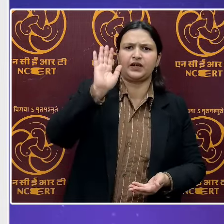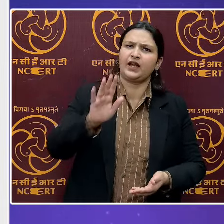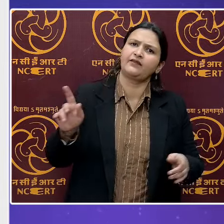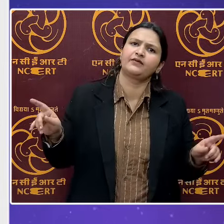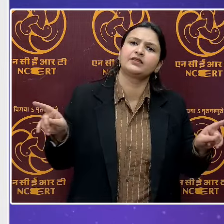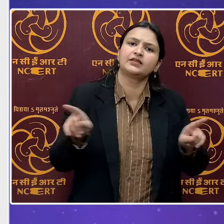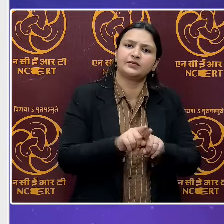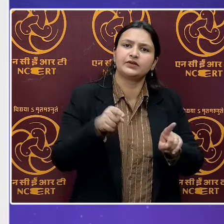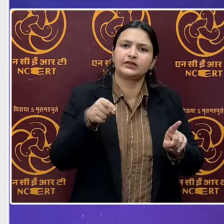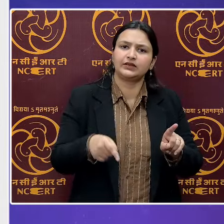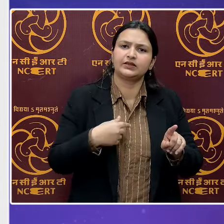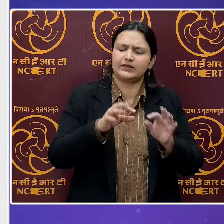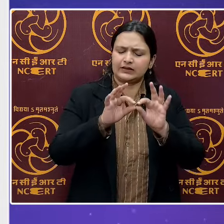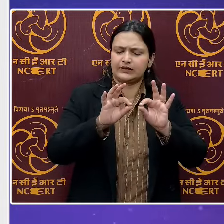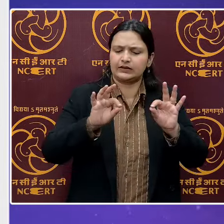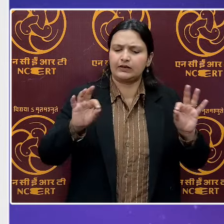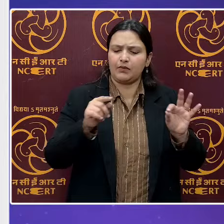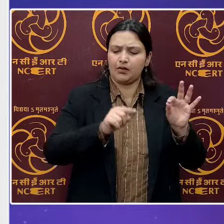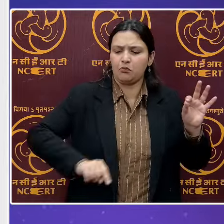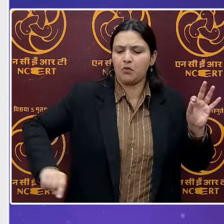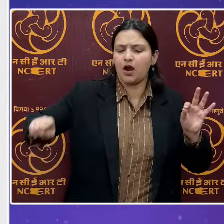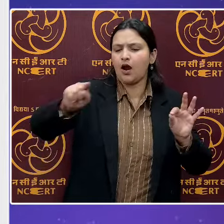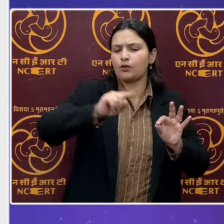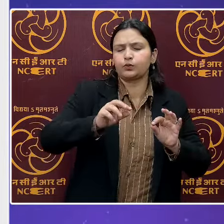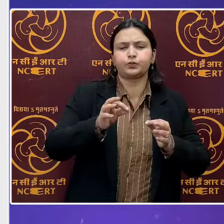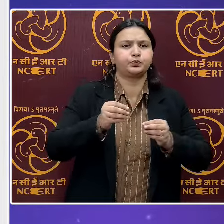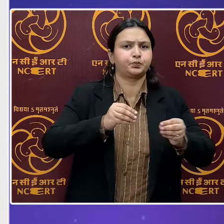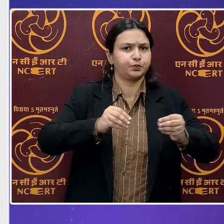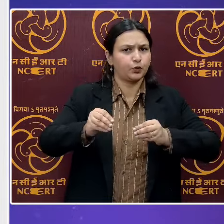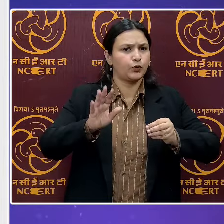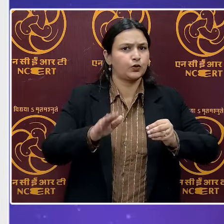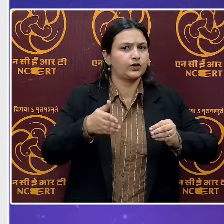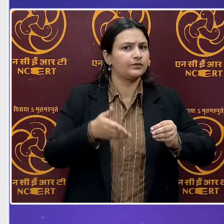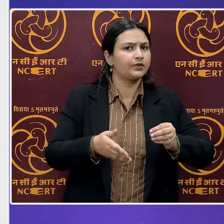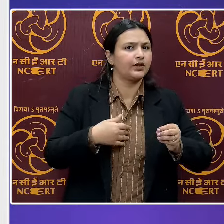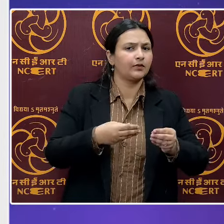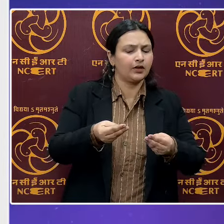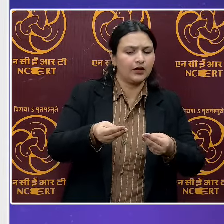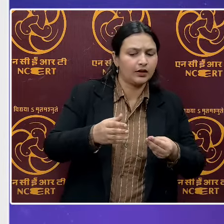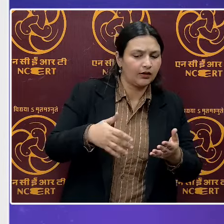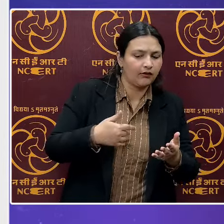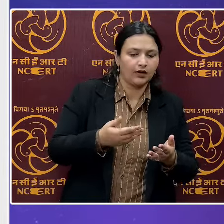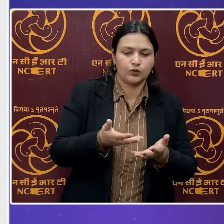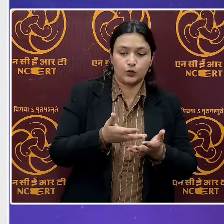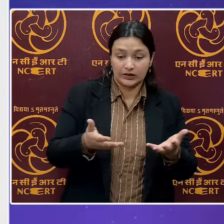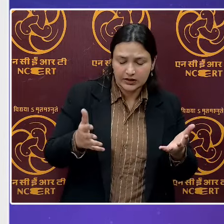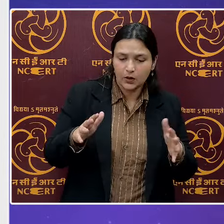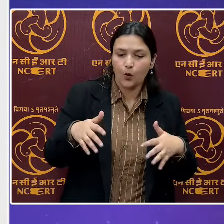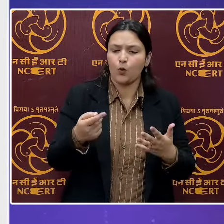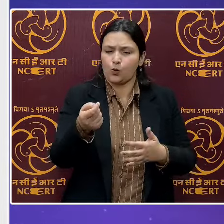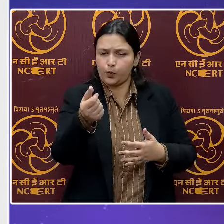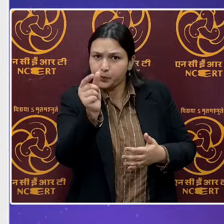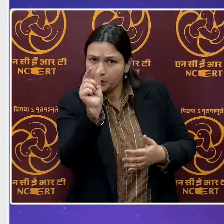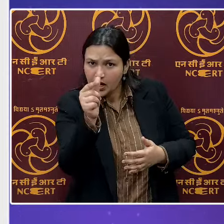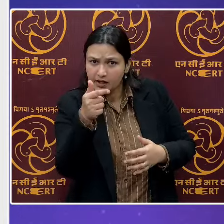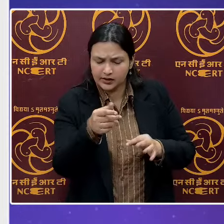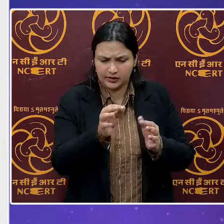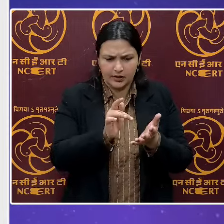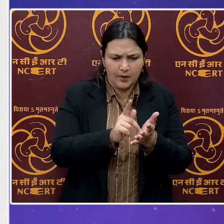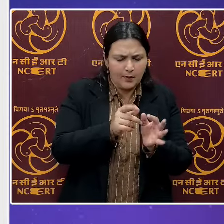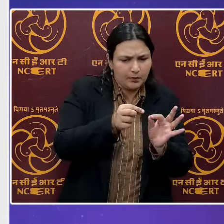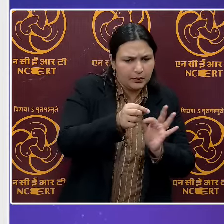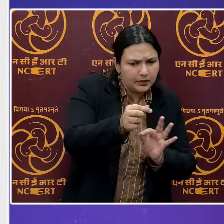harmonic motion, phase gives us where is the particle during oscillation and in which direction